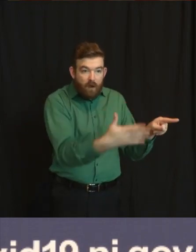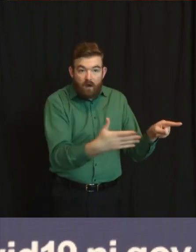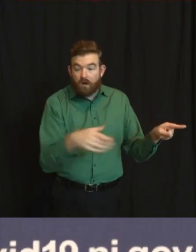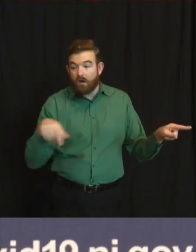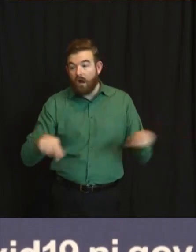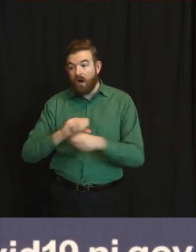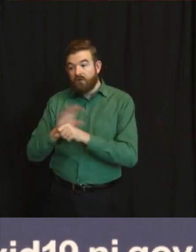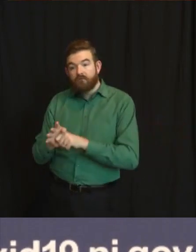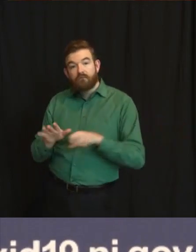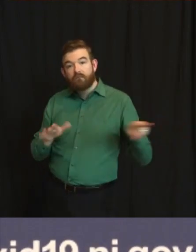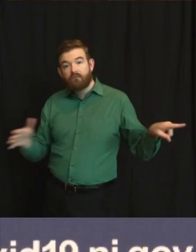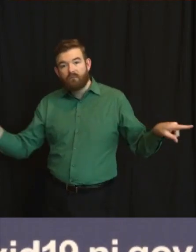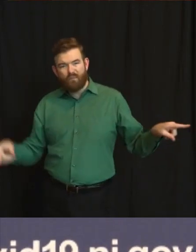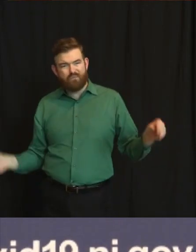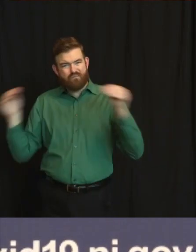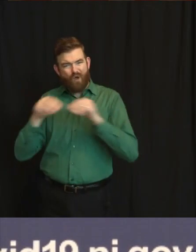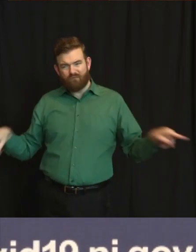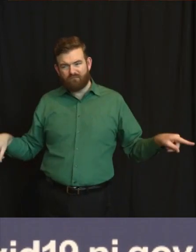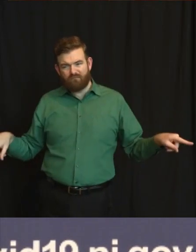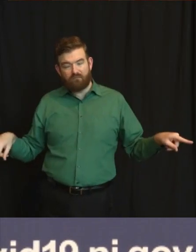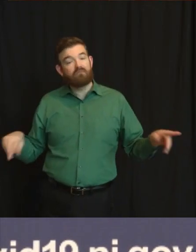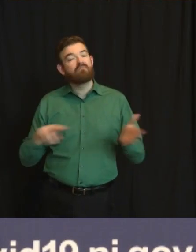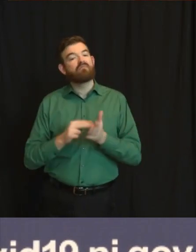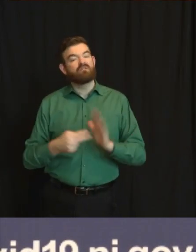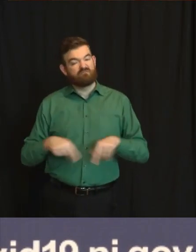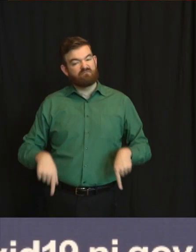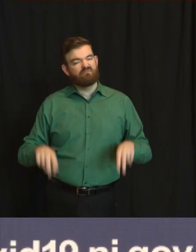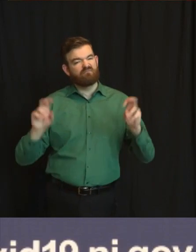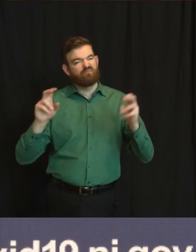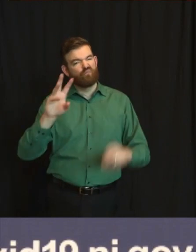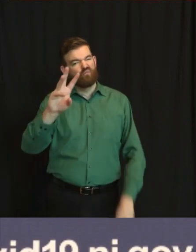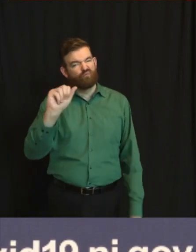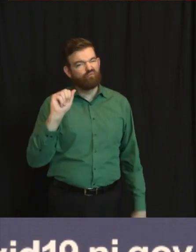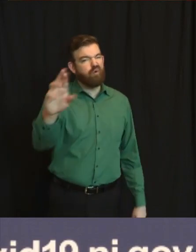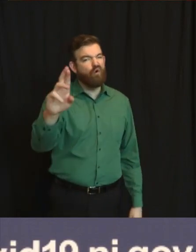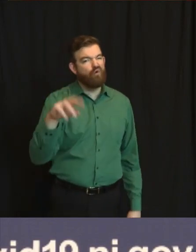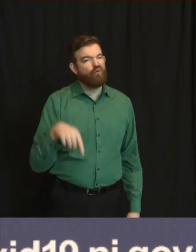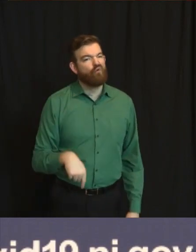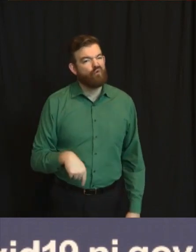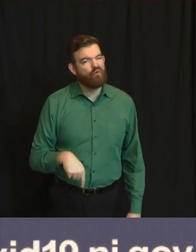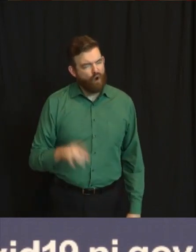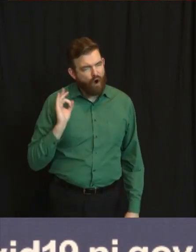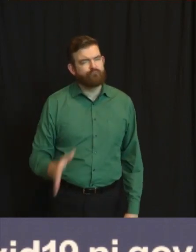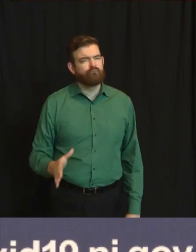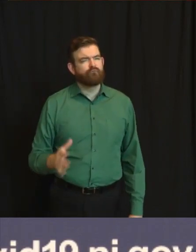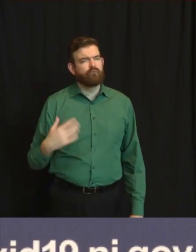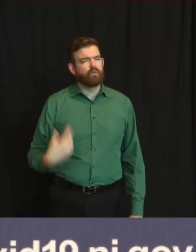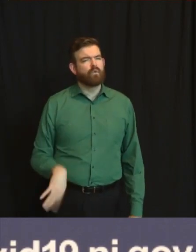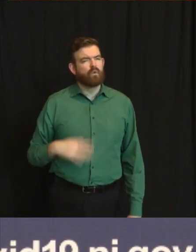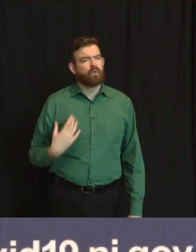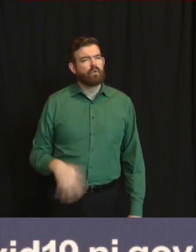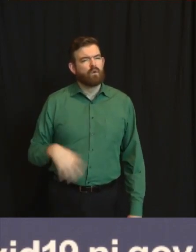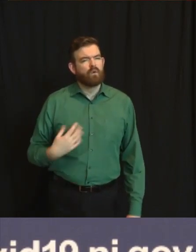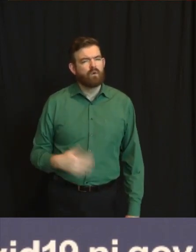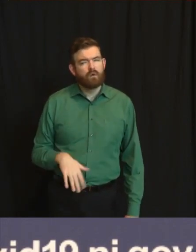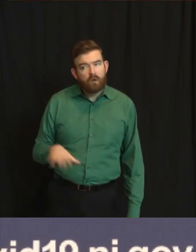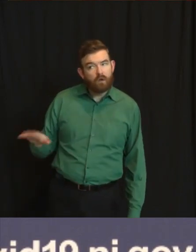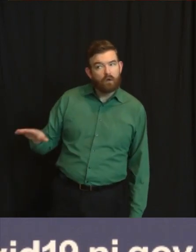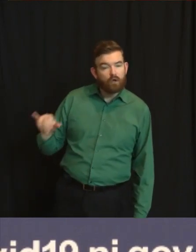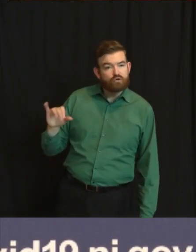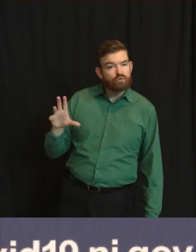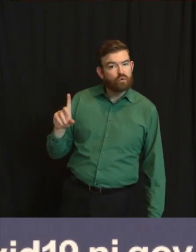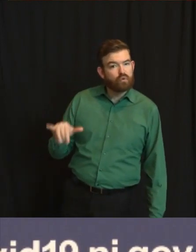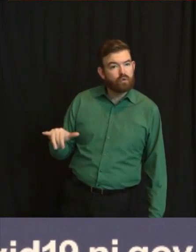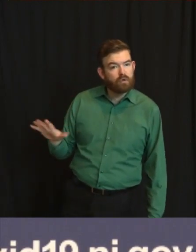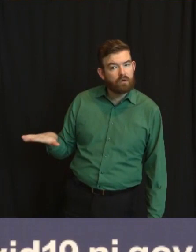literally a war. It's multiple wars in terms of casualties. It's extraordinary. Secondly, Judy, just a couple follow-ups. Positive tests,